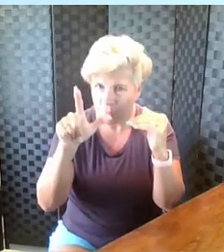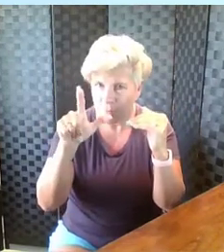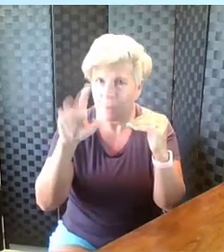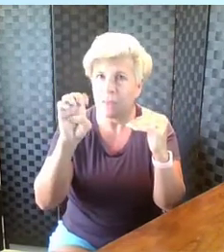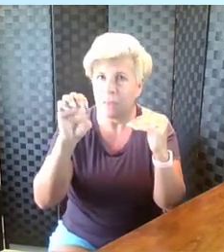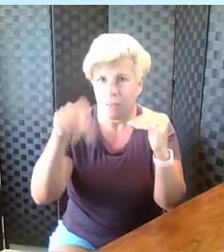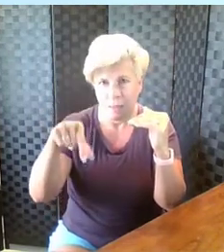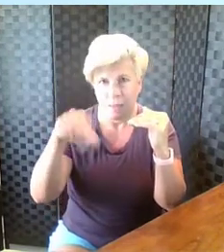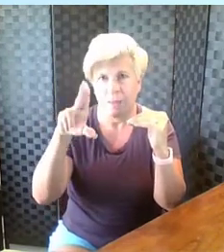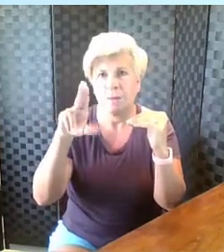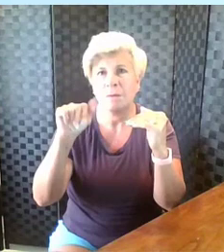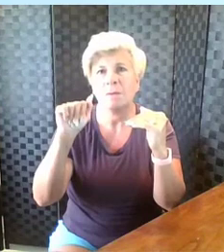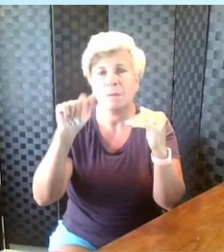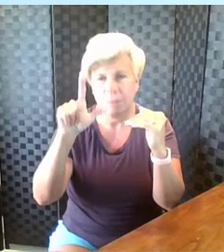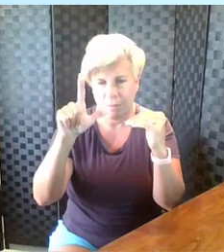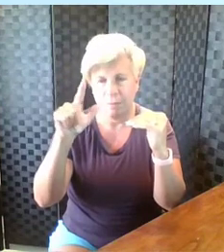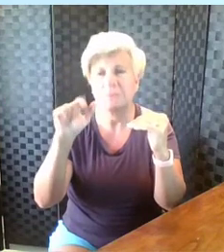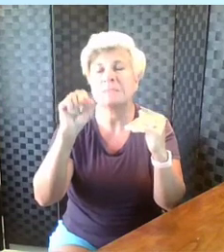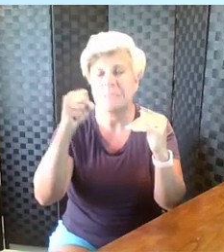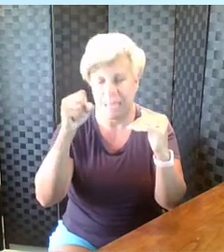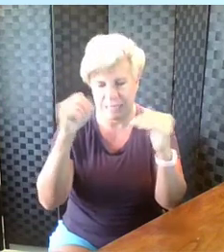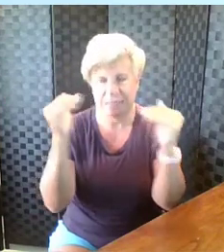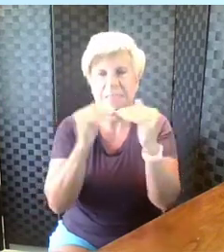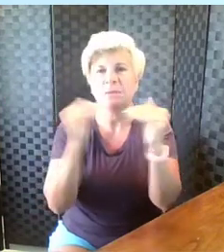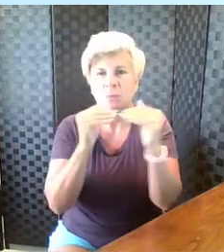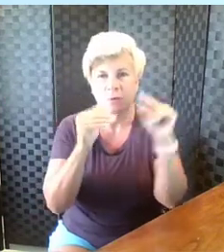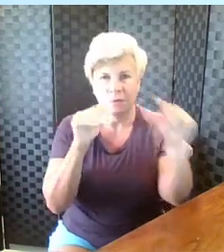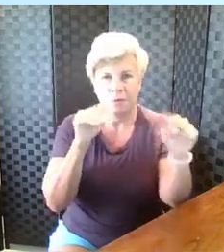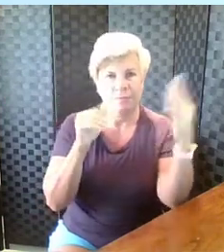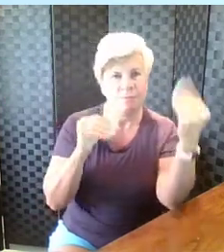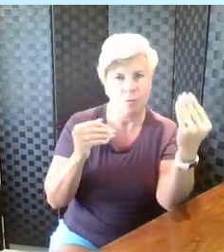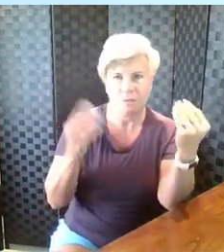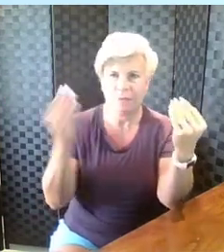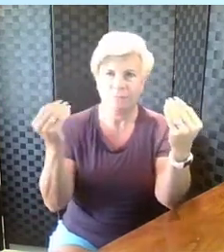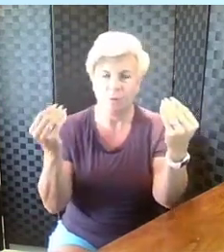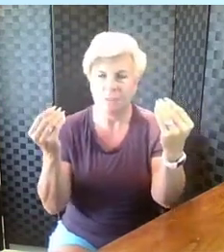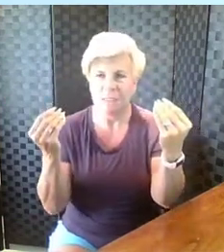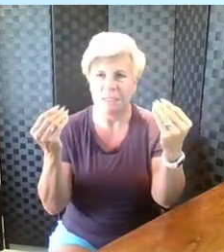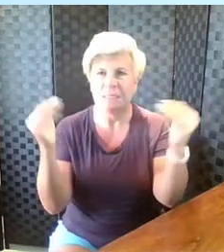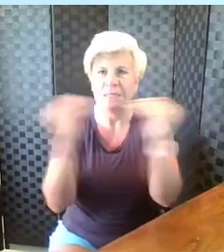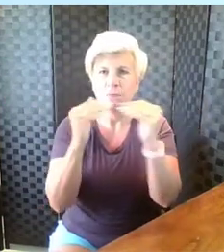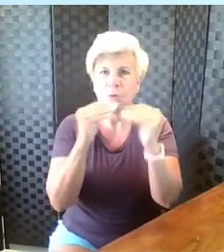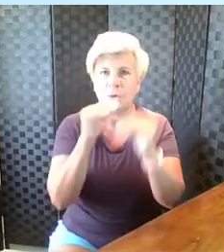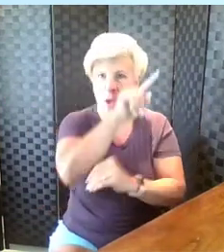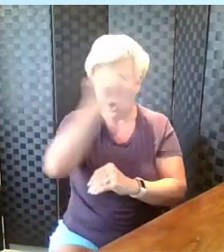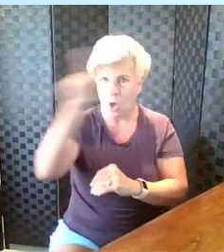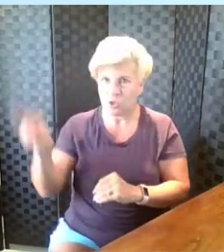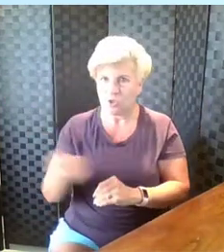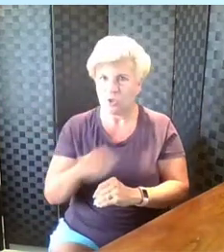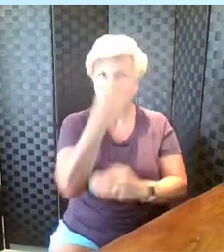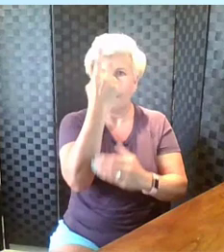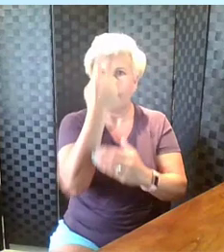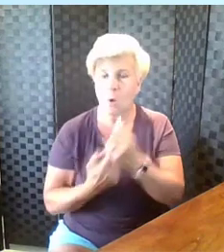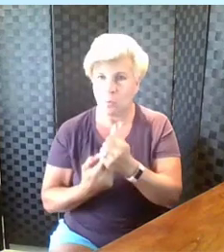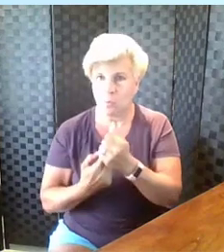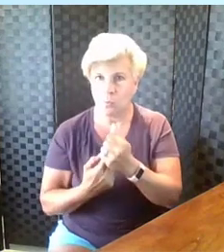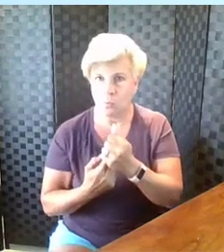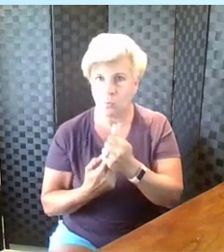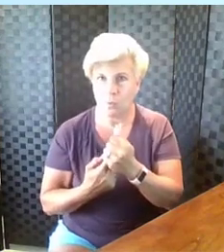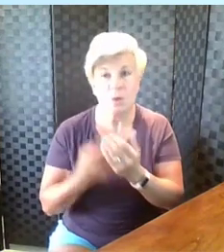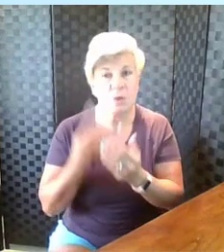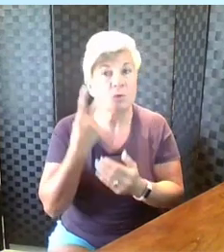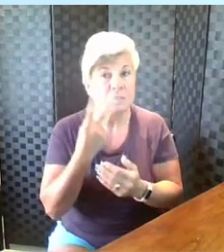same value as 14, so they are equal. So when we have 2 groups that are equal, we can just circle both groups, and you'll see that in your